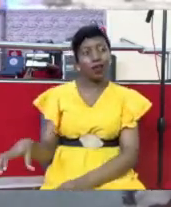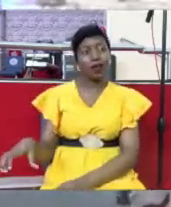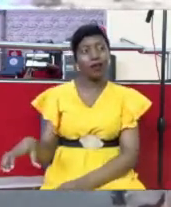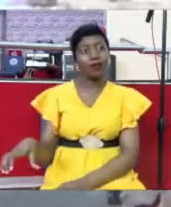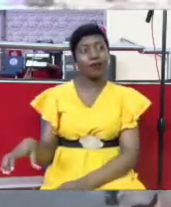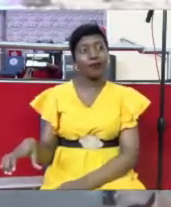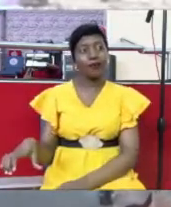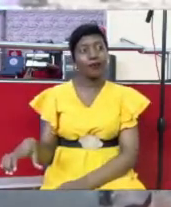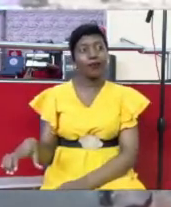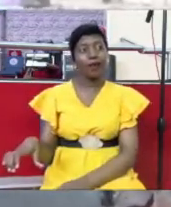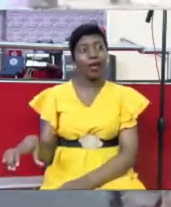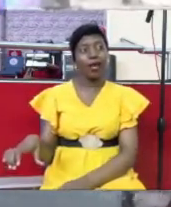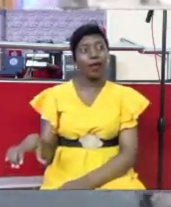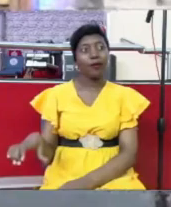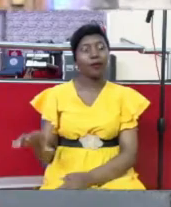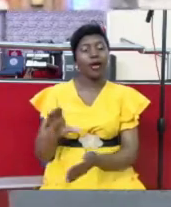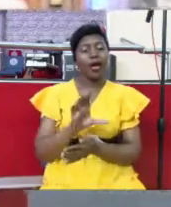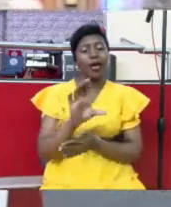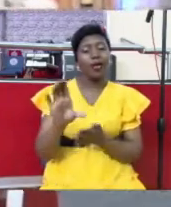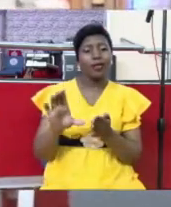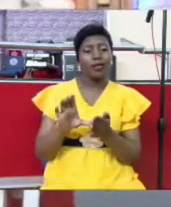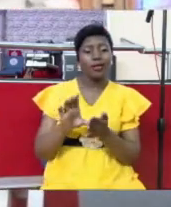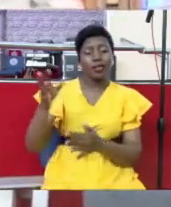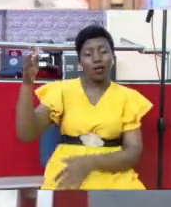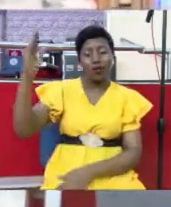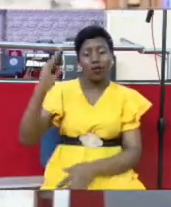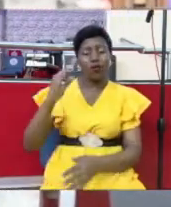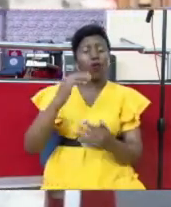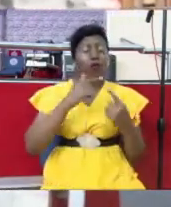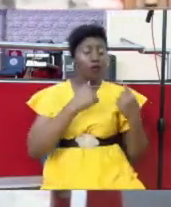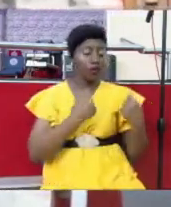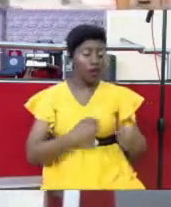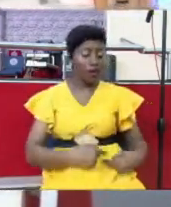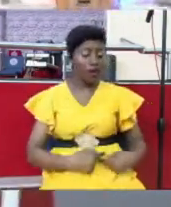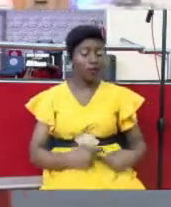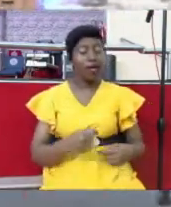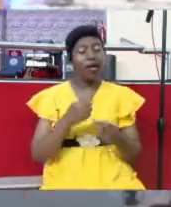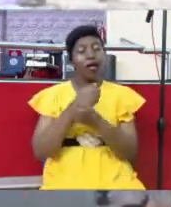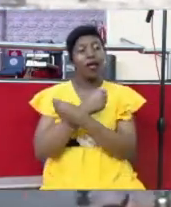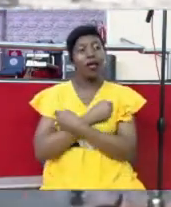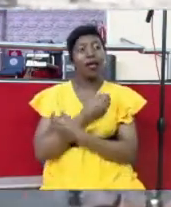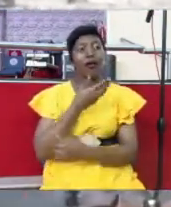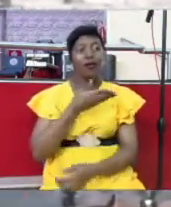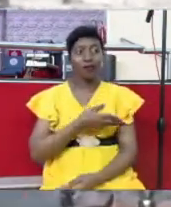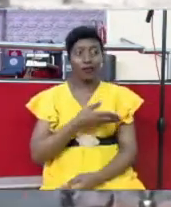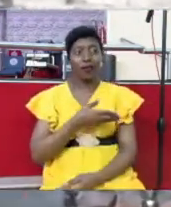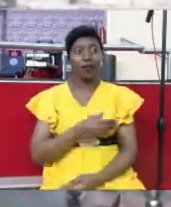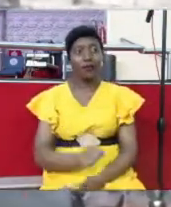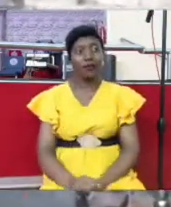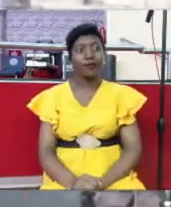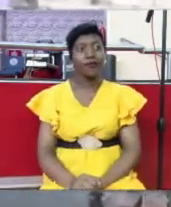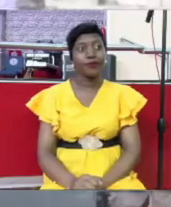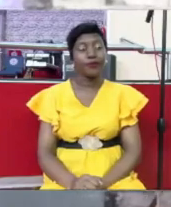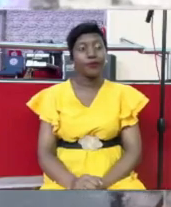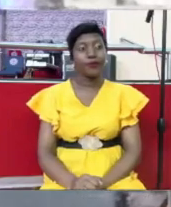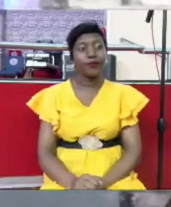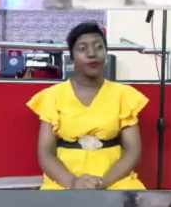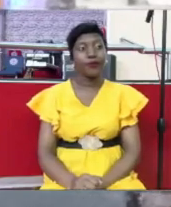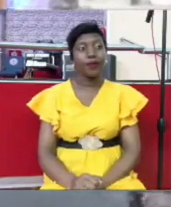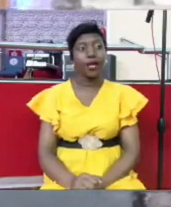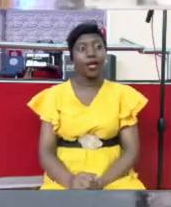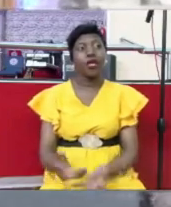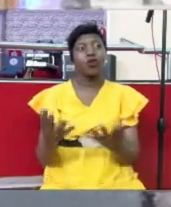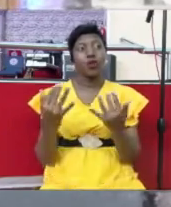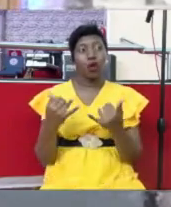At the center of his heart there was love. Ndani ya moyo wake, katikati ya moyo wake pakawa na upendo. And so he is modeling